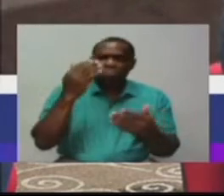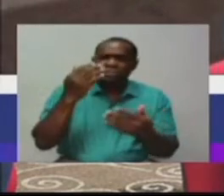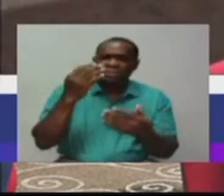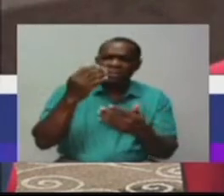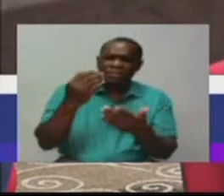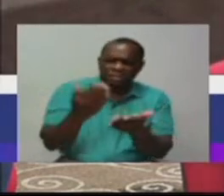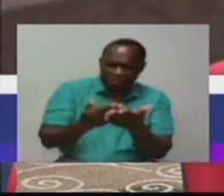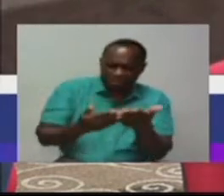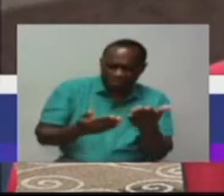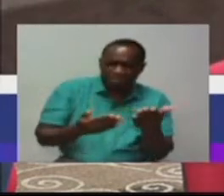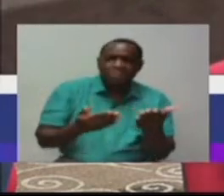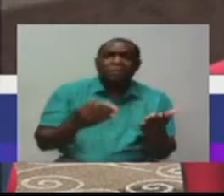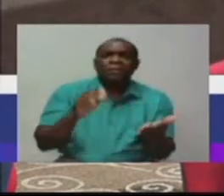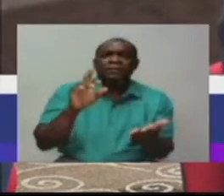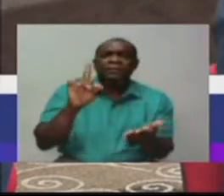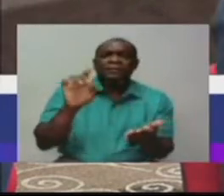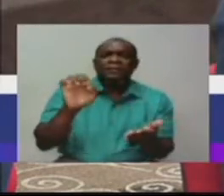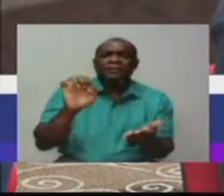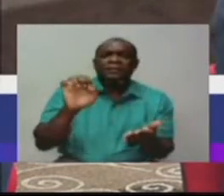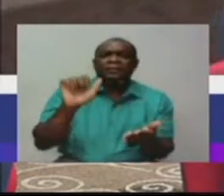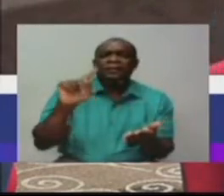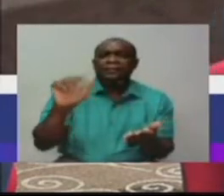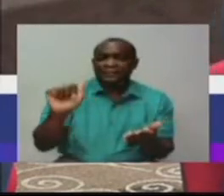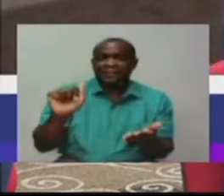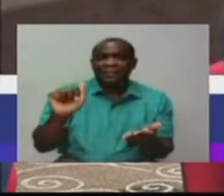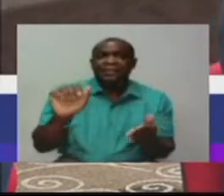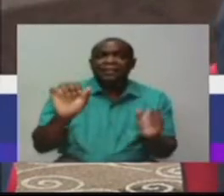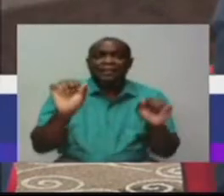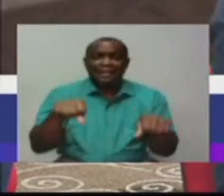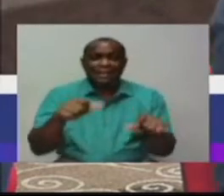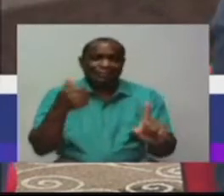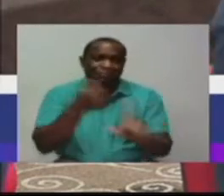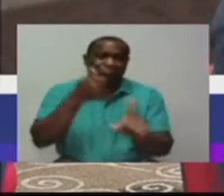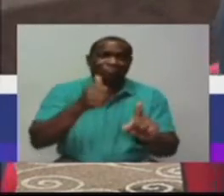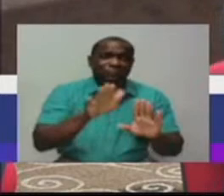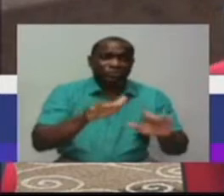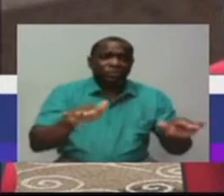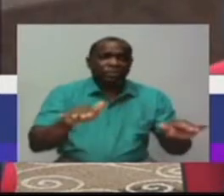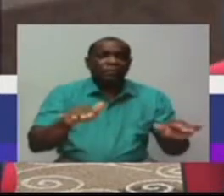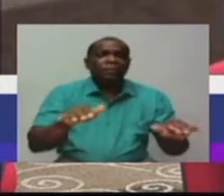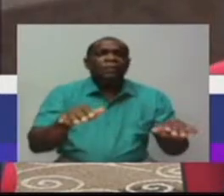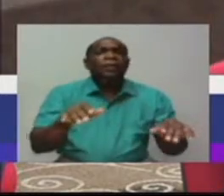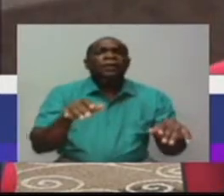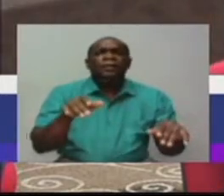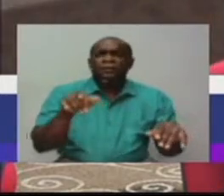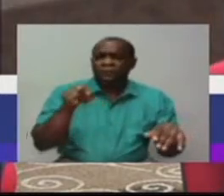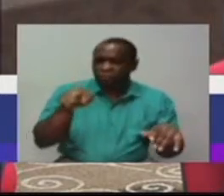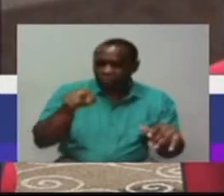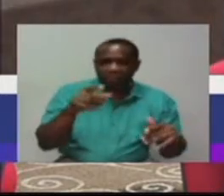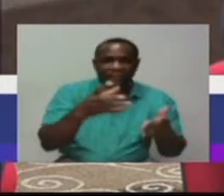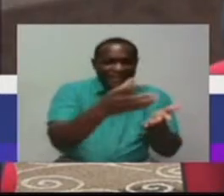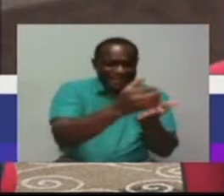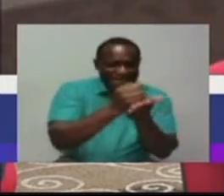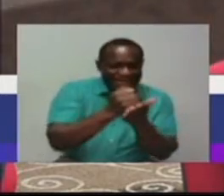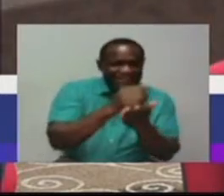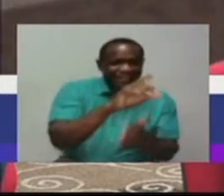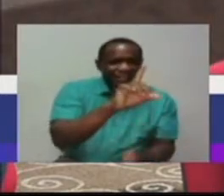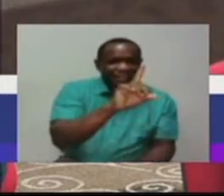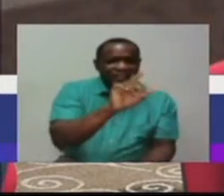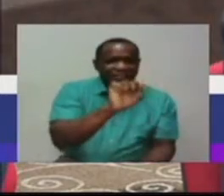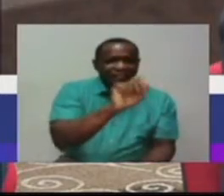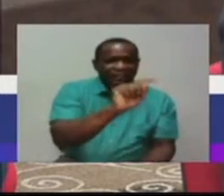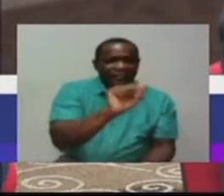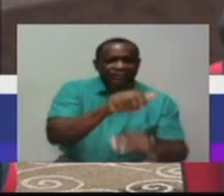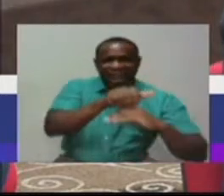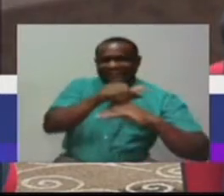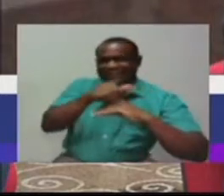children, has any samples been taken from them and sent off to UE? And is that standard operating procedure at this point for children being